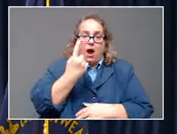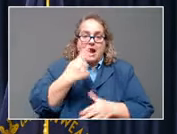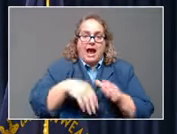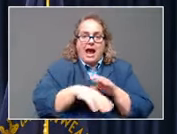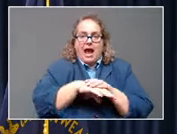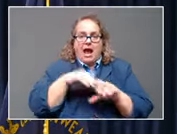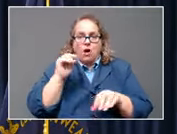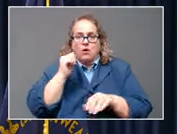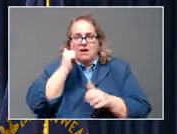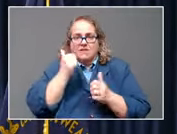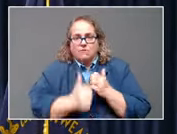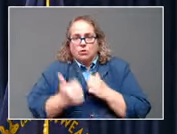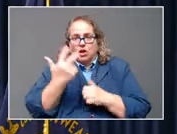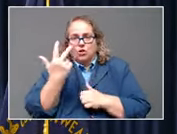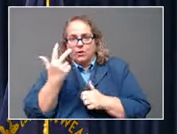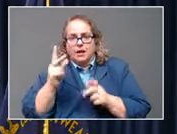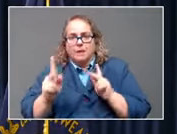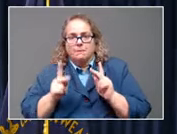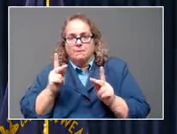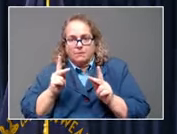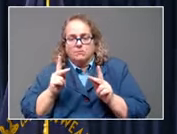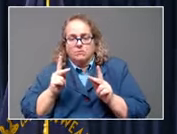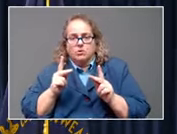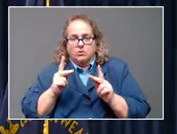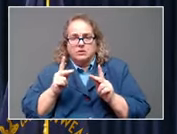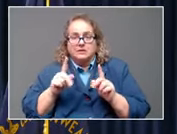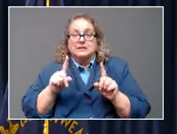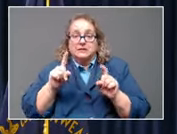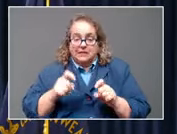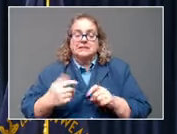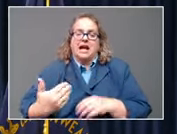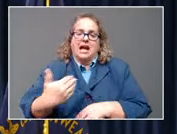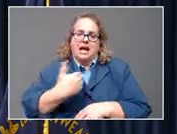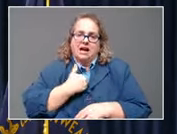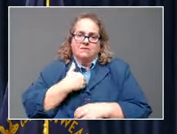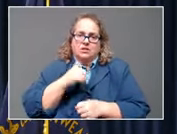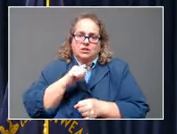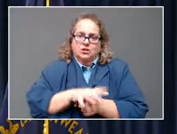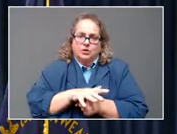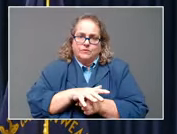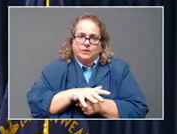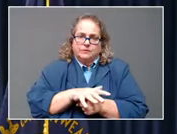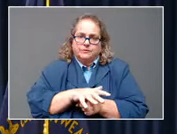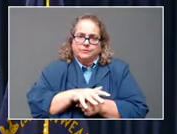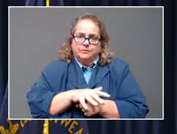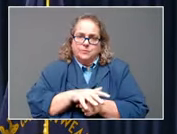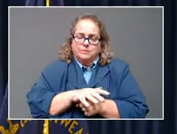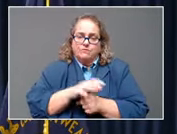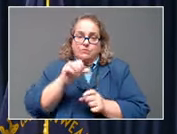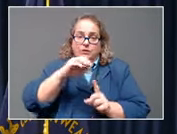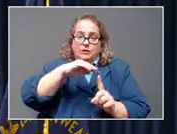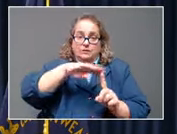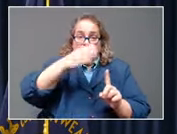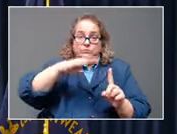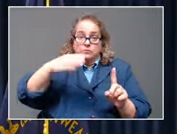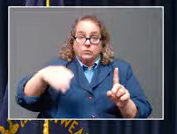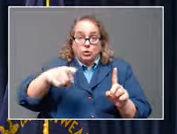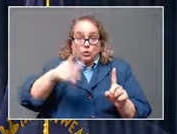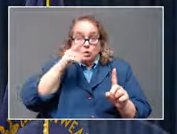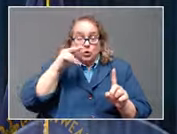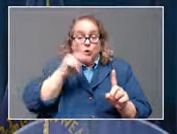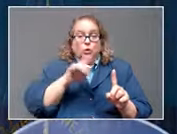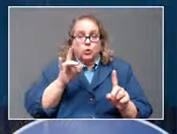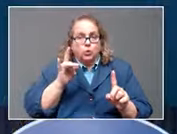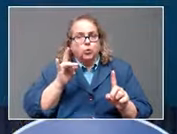be testing positive. So the stair stepper chart is going to take your breath away.